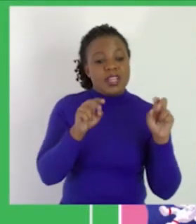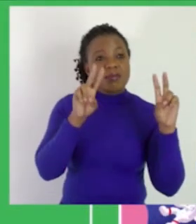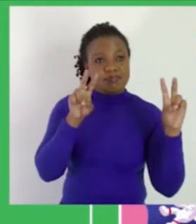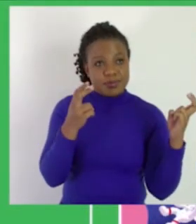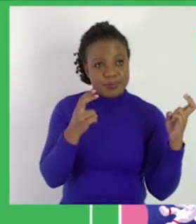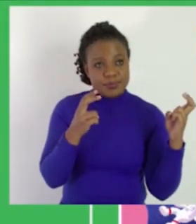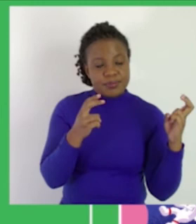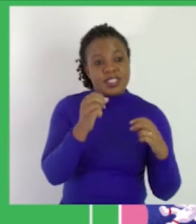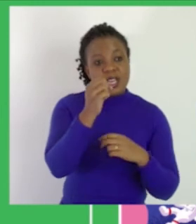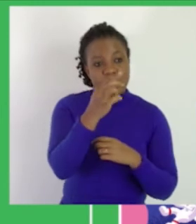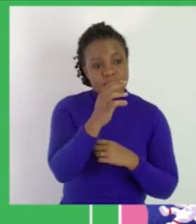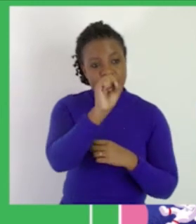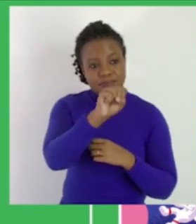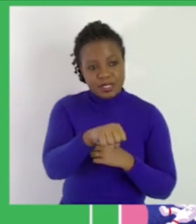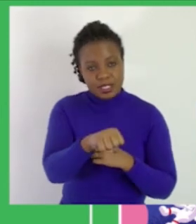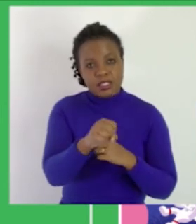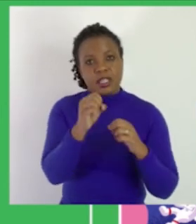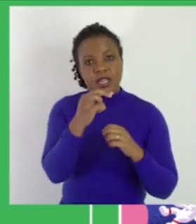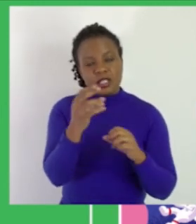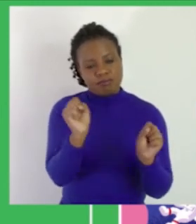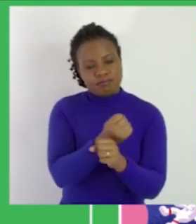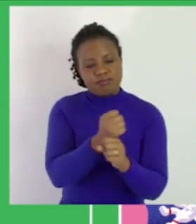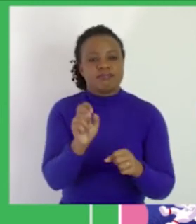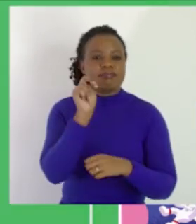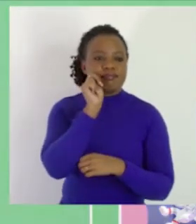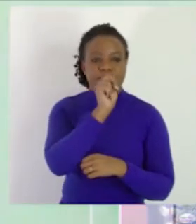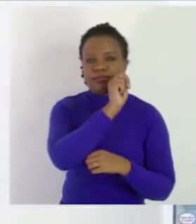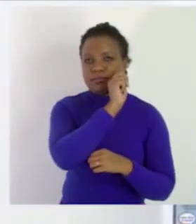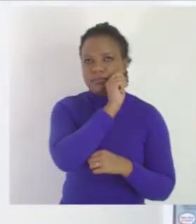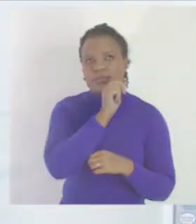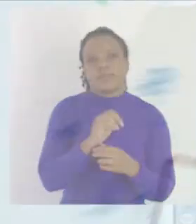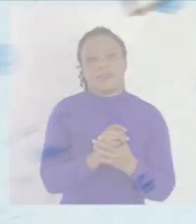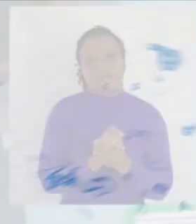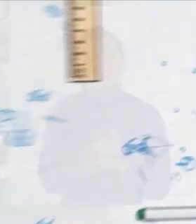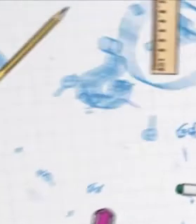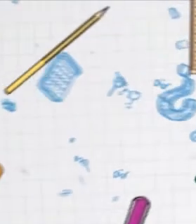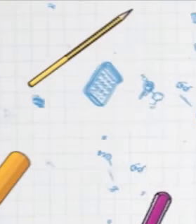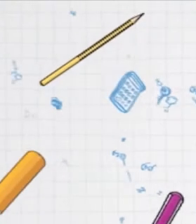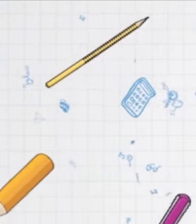lesson is on countable and uncountable nouns.